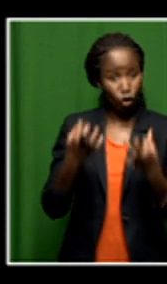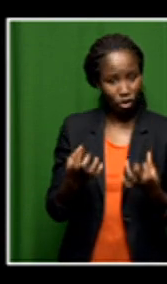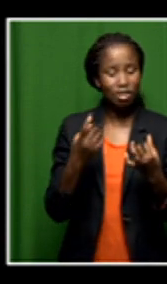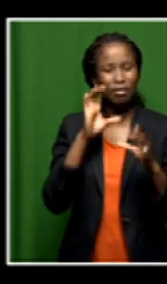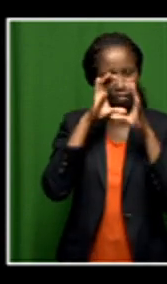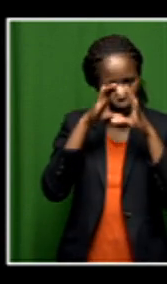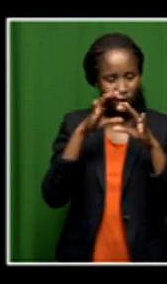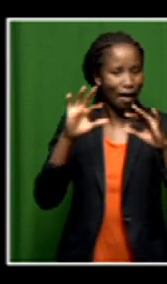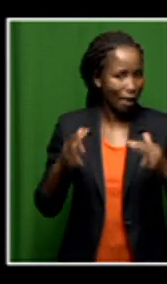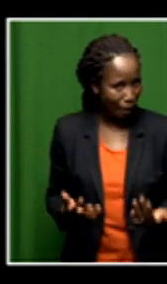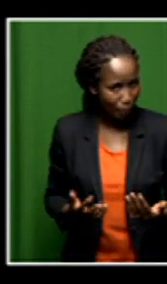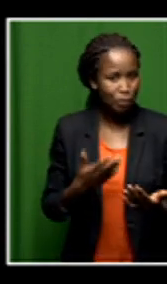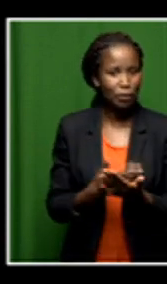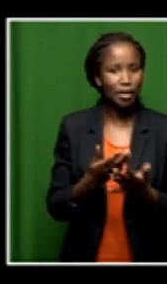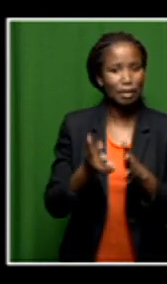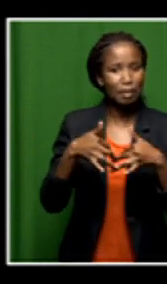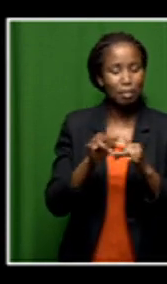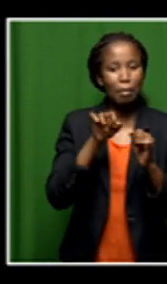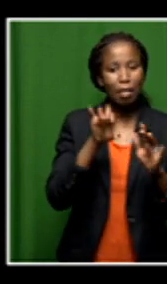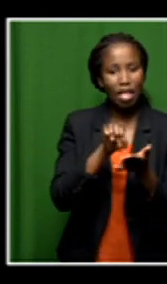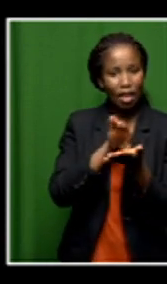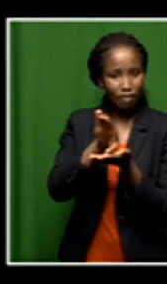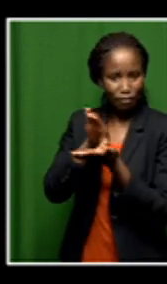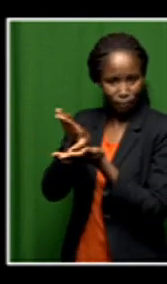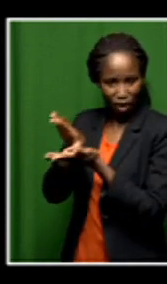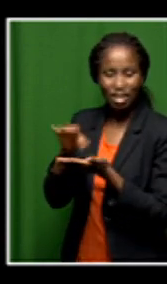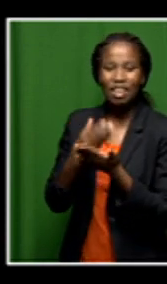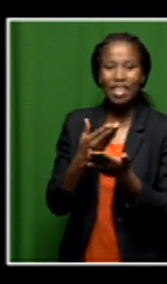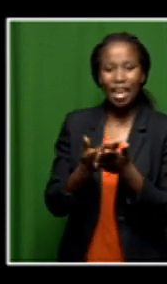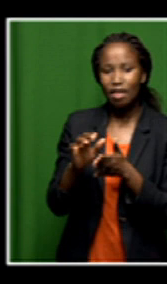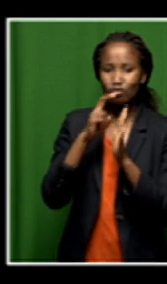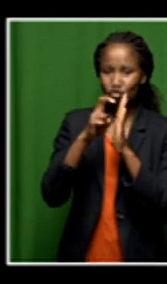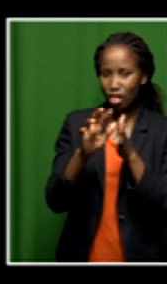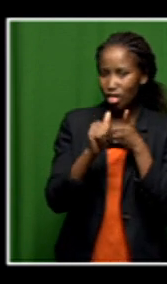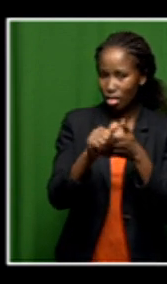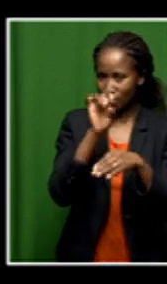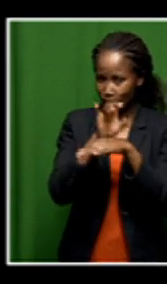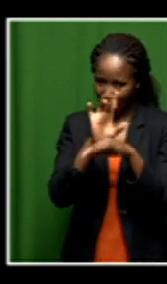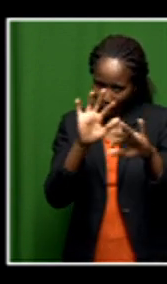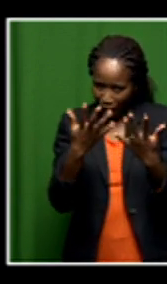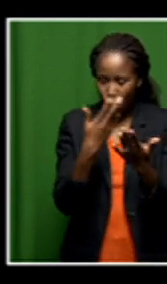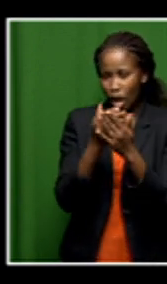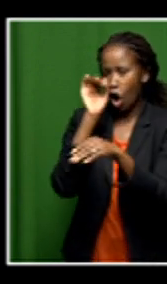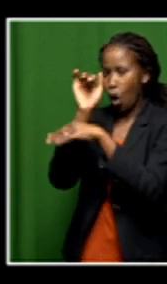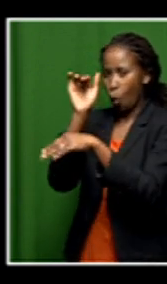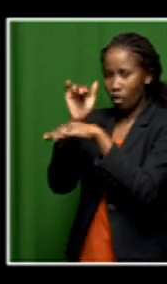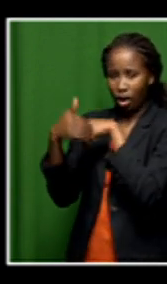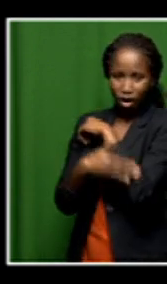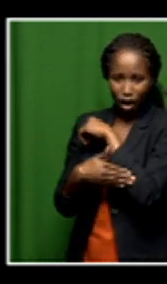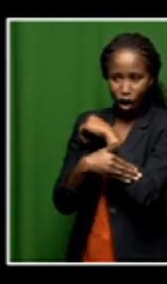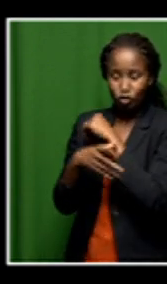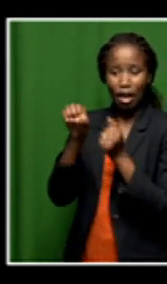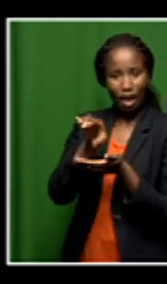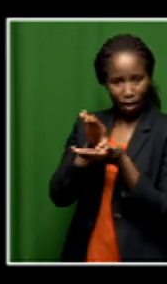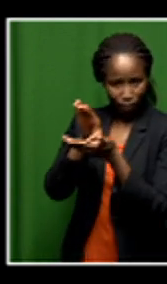on providing novice investors with practical guidelines on how to invest overseas while helping them to avoid